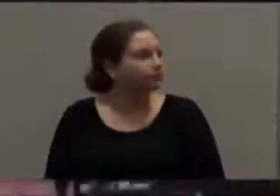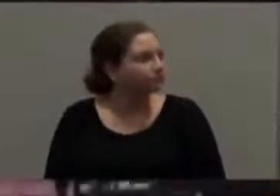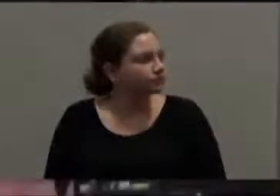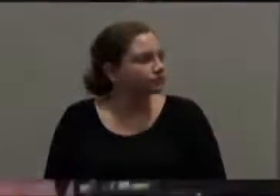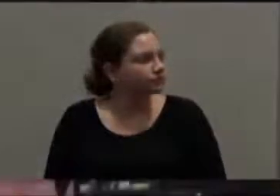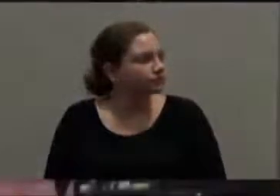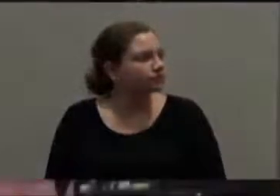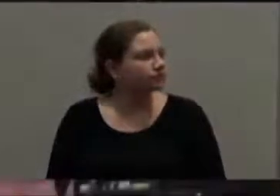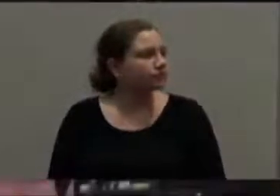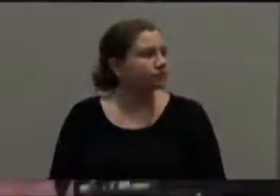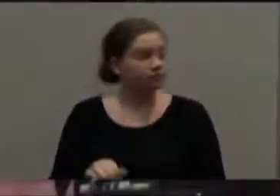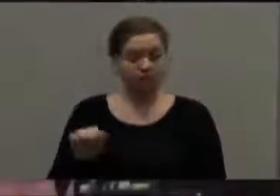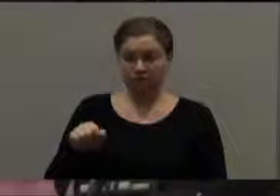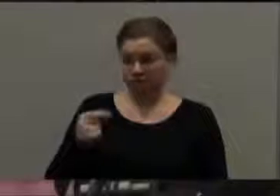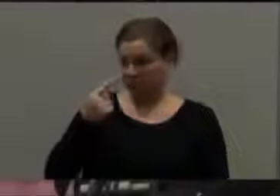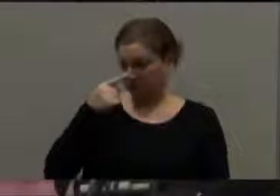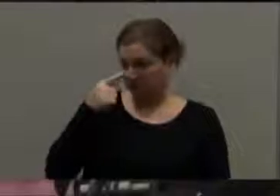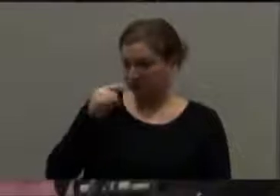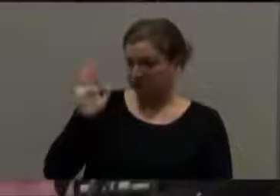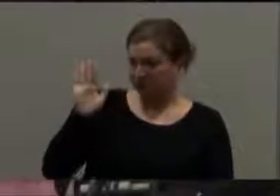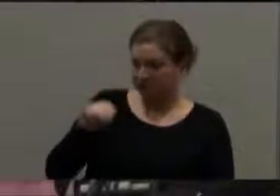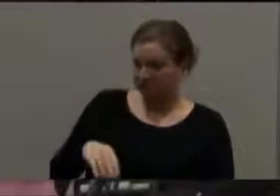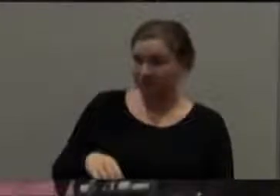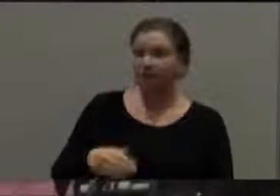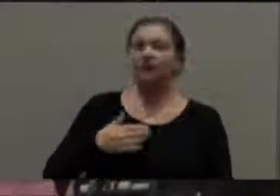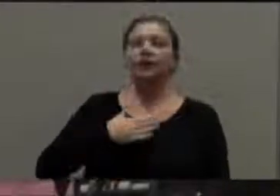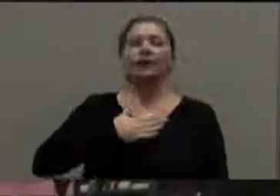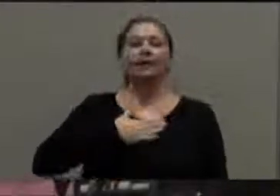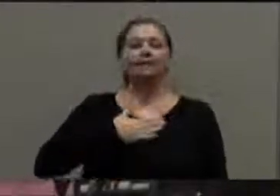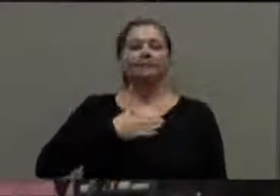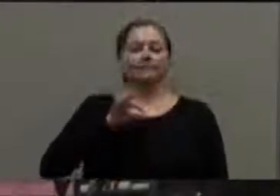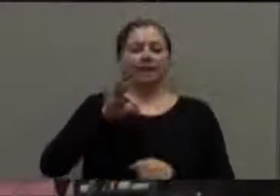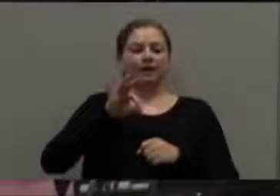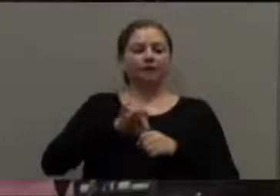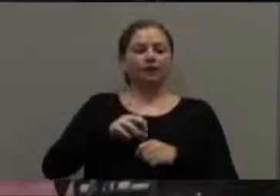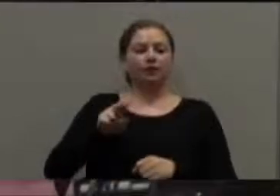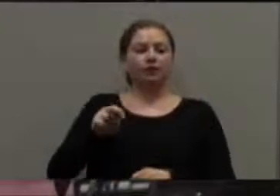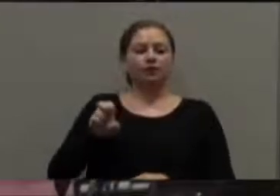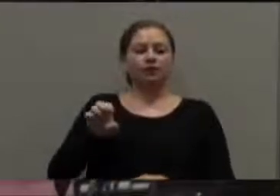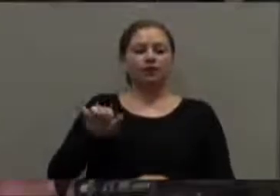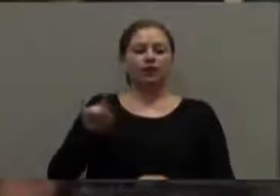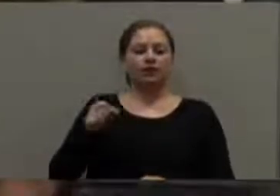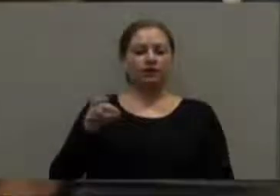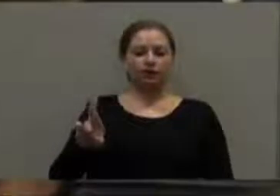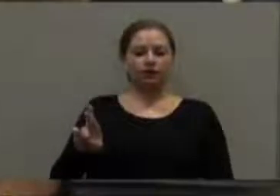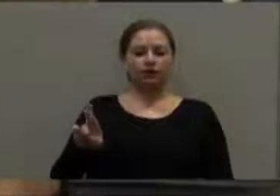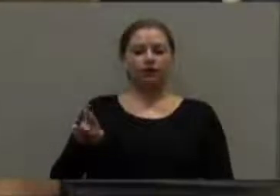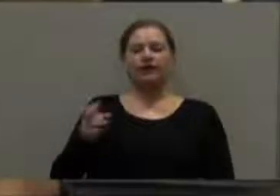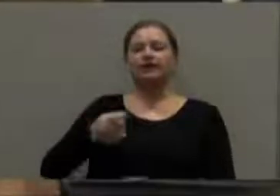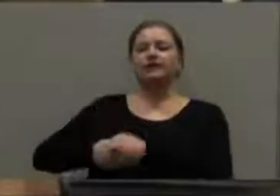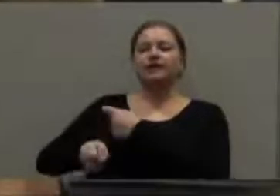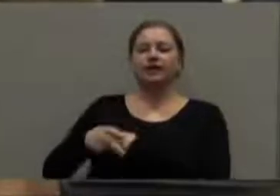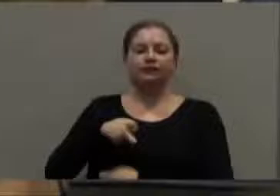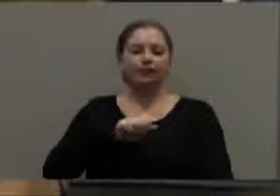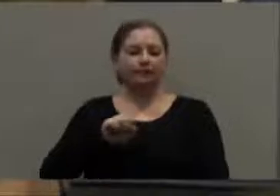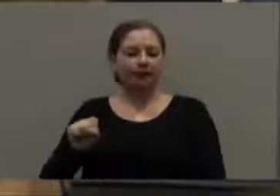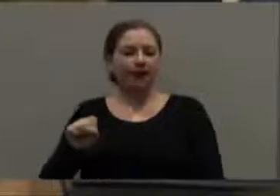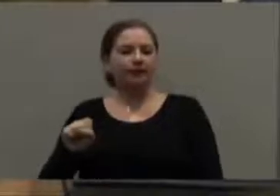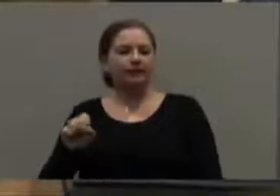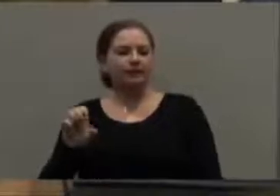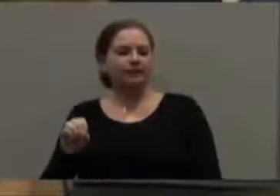Mr. Dupler, may I believe my vote was neither rather than a pass, and so I think it should probably stand